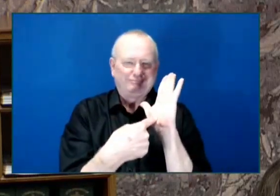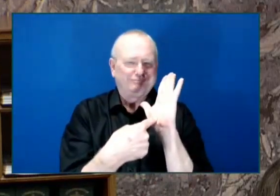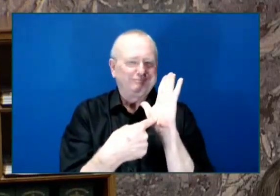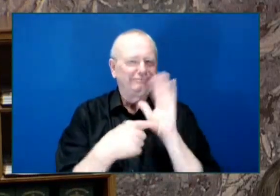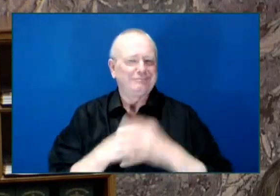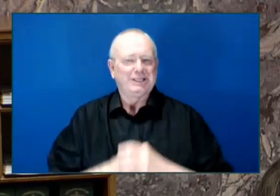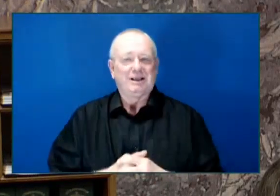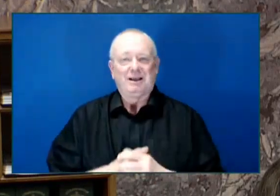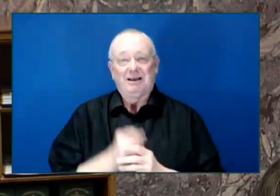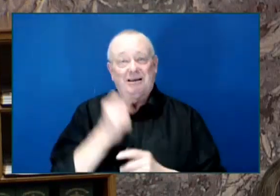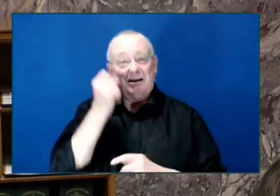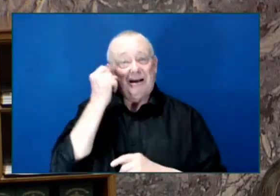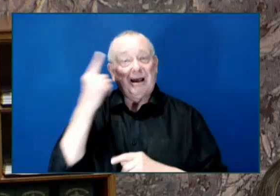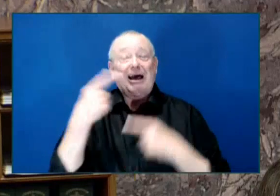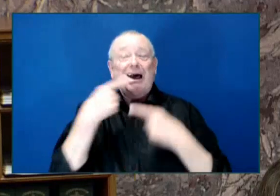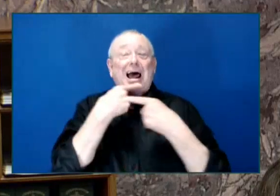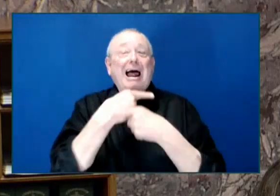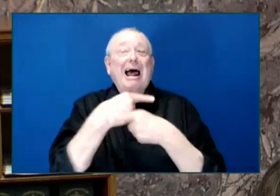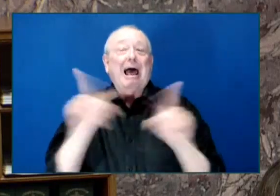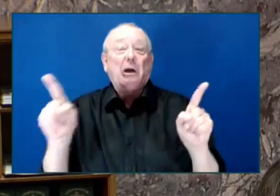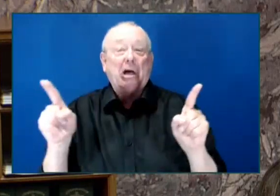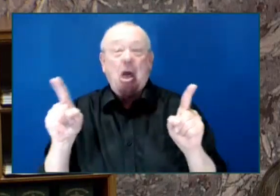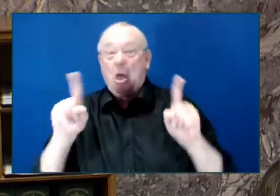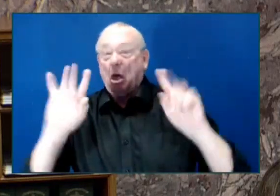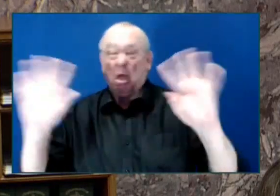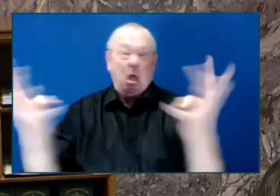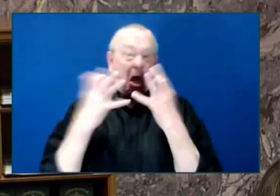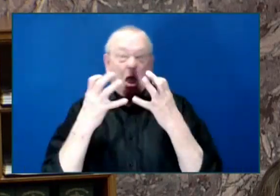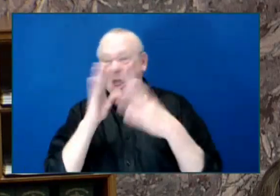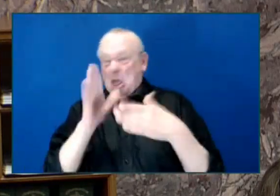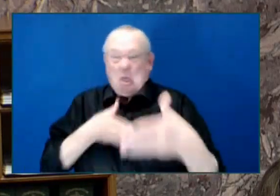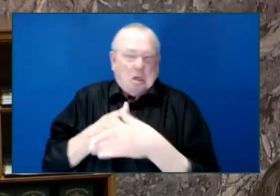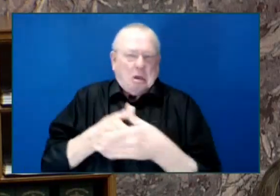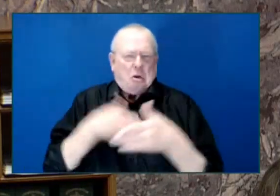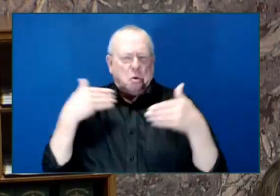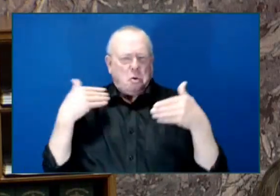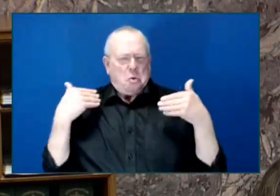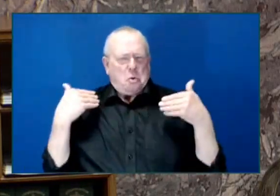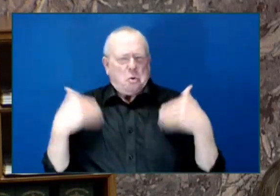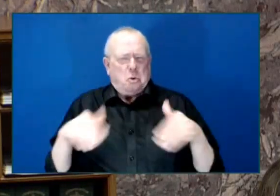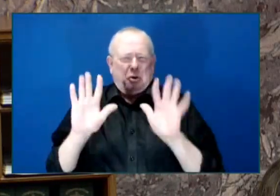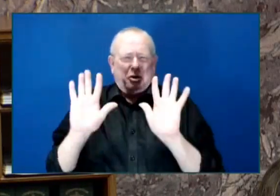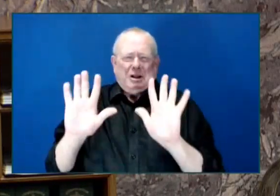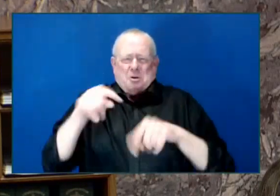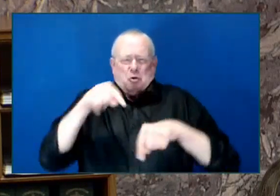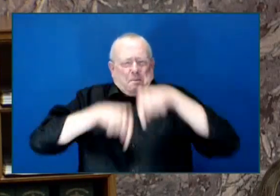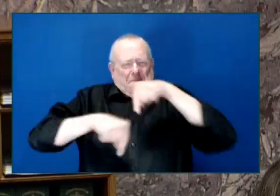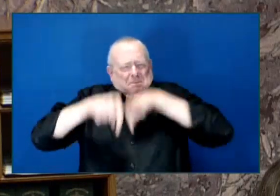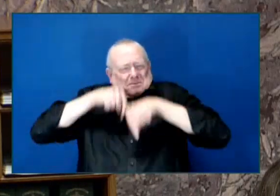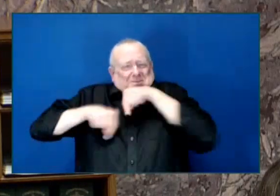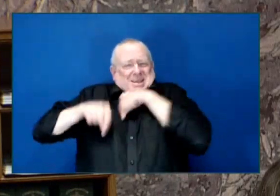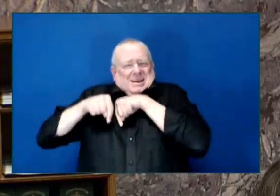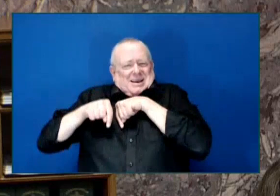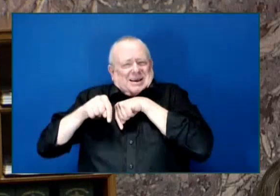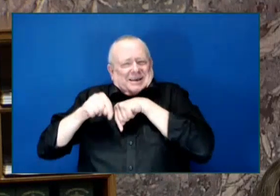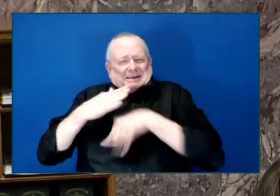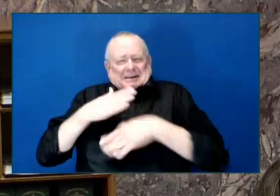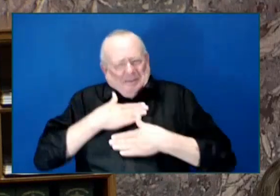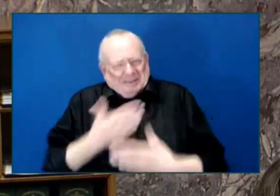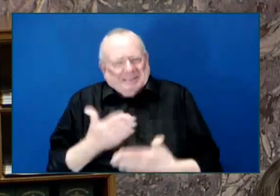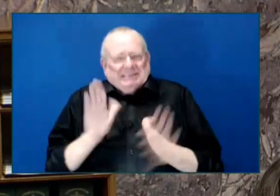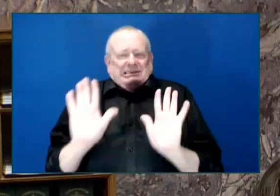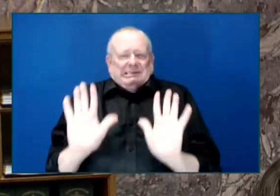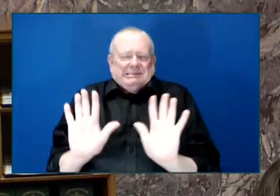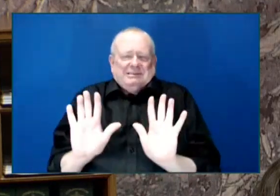of parents from across the province that this government eventually backed down under pressure. But